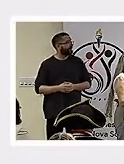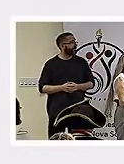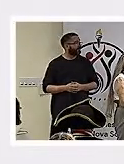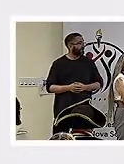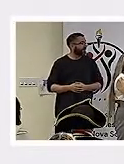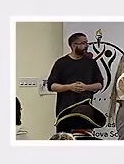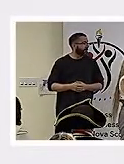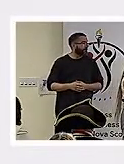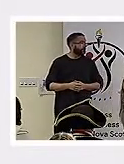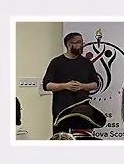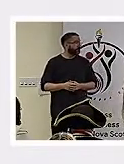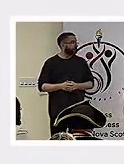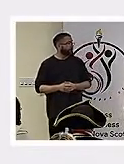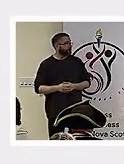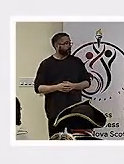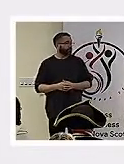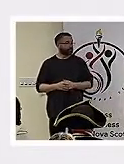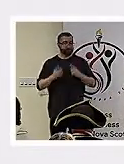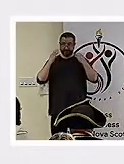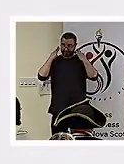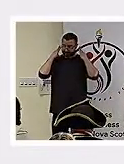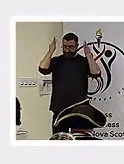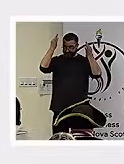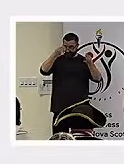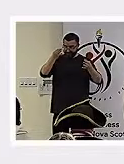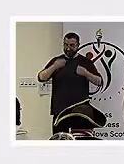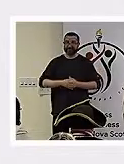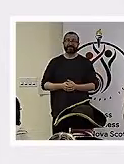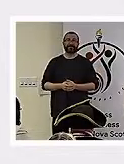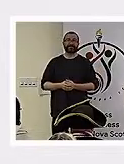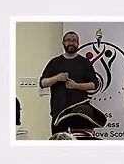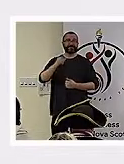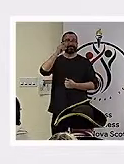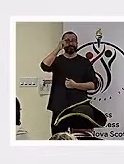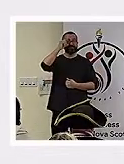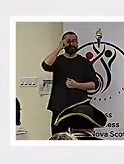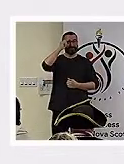microphone? Yes, you do. Thank you so much.